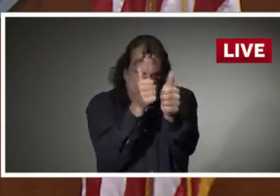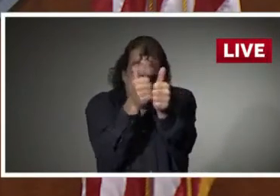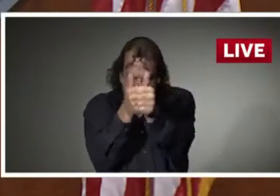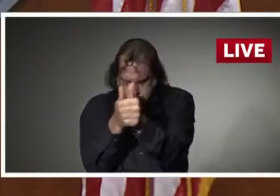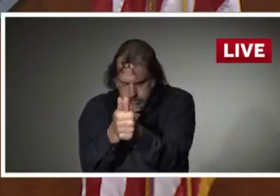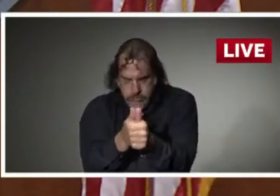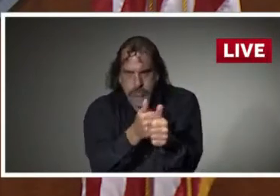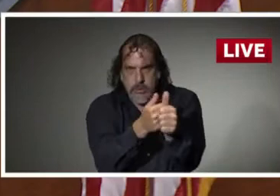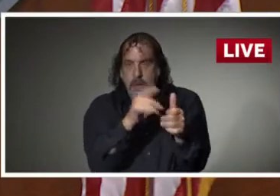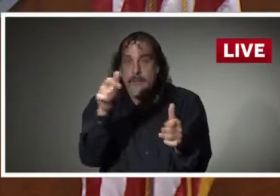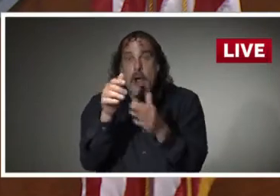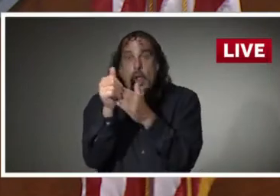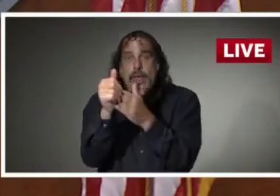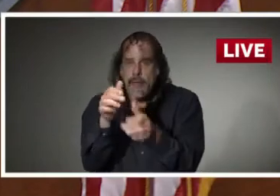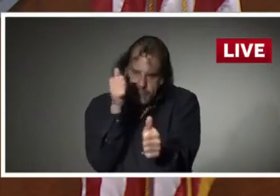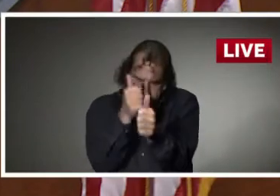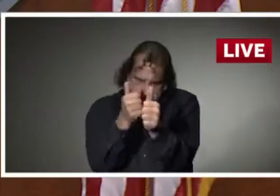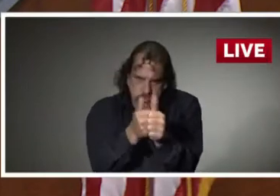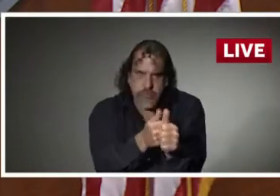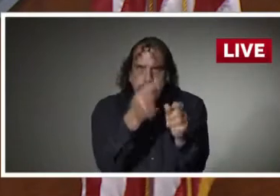local elected official.